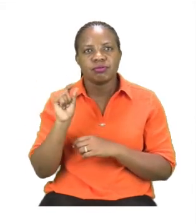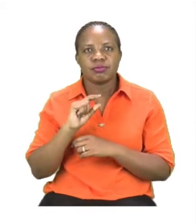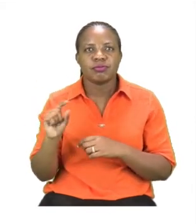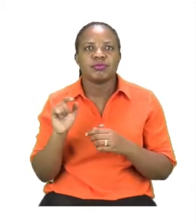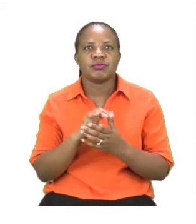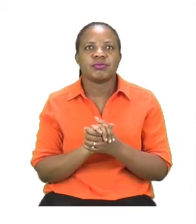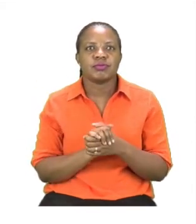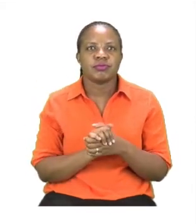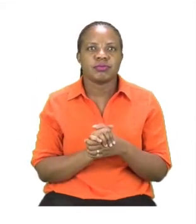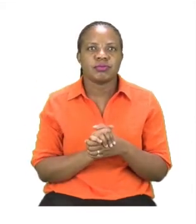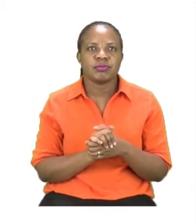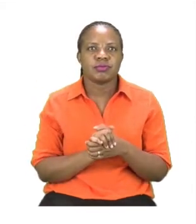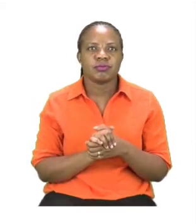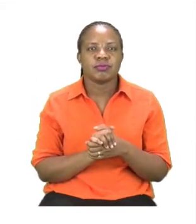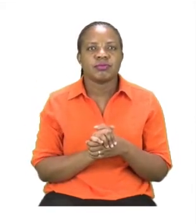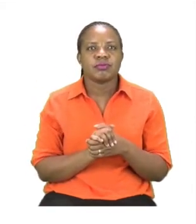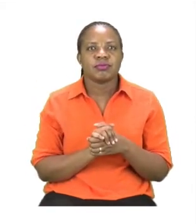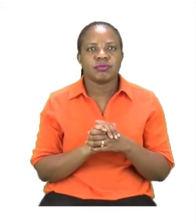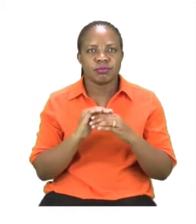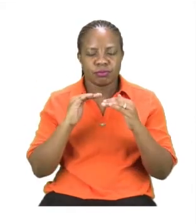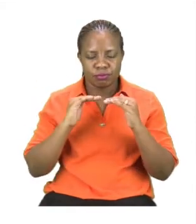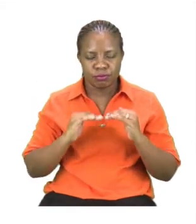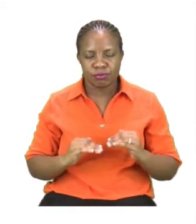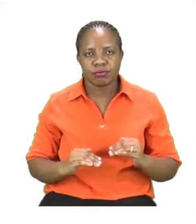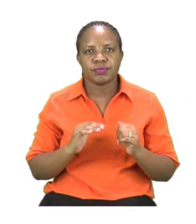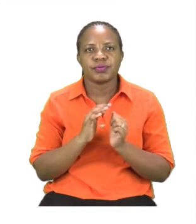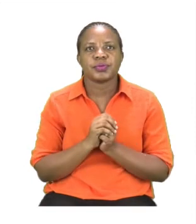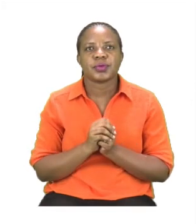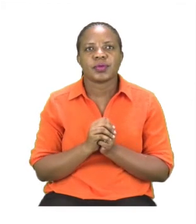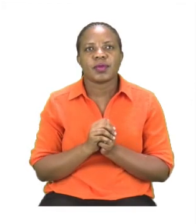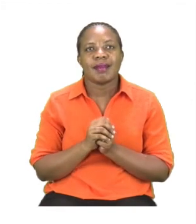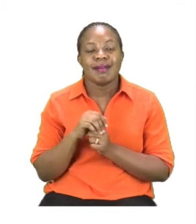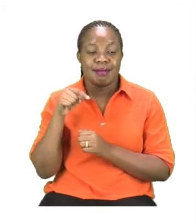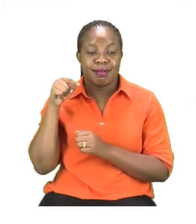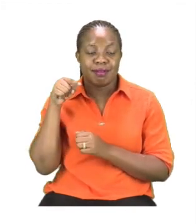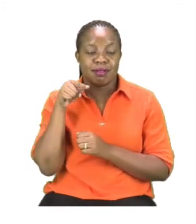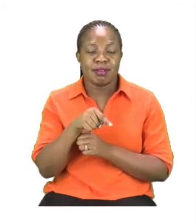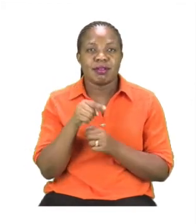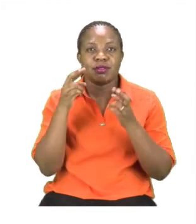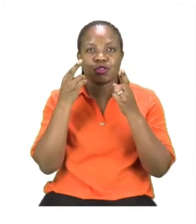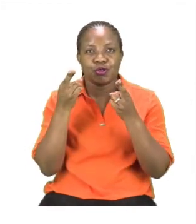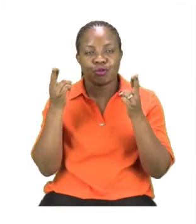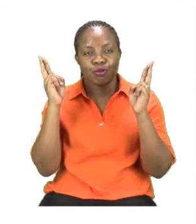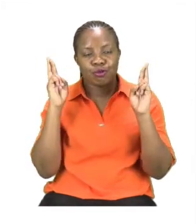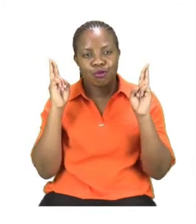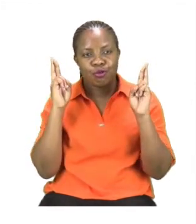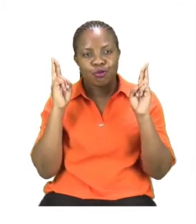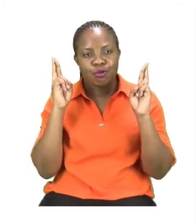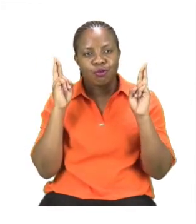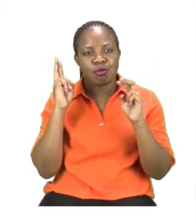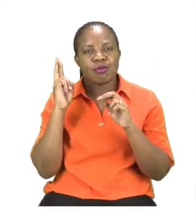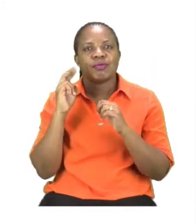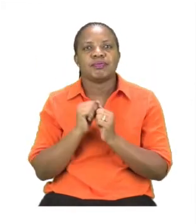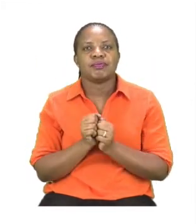to my sisters. This room is theirs. And you are